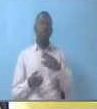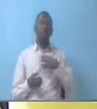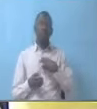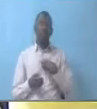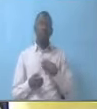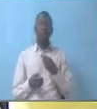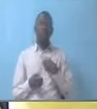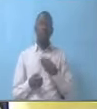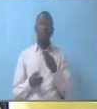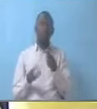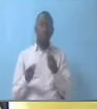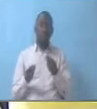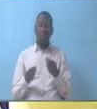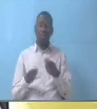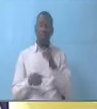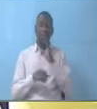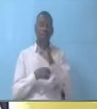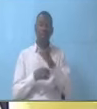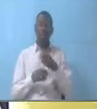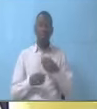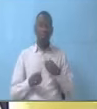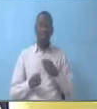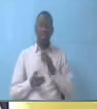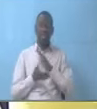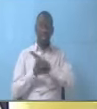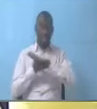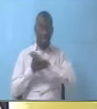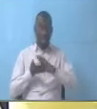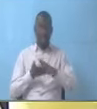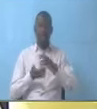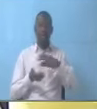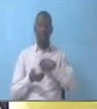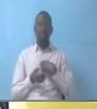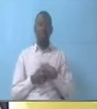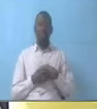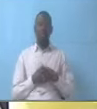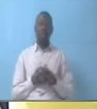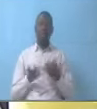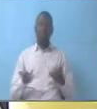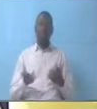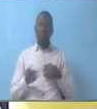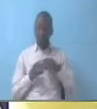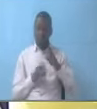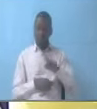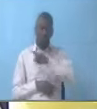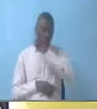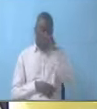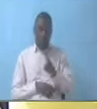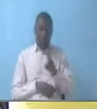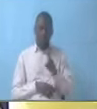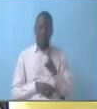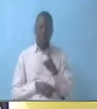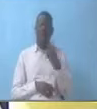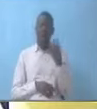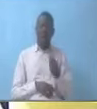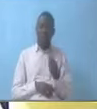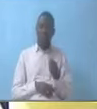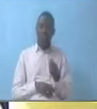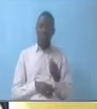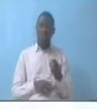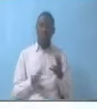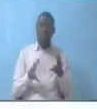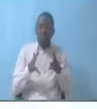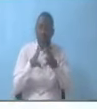mi duggu nek na lo xamne ni ciirel na lu jëm ci walu yele fi nit. The question was how to reconcile the process of accountability with due